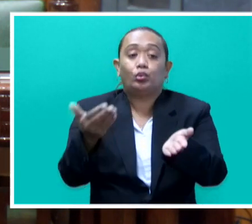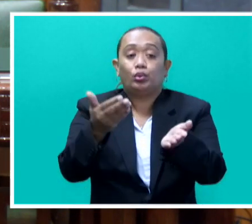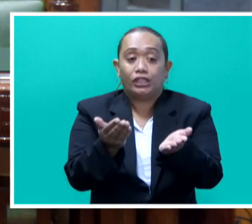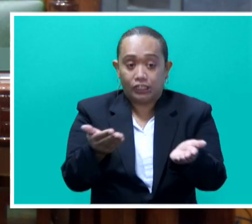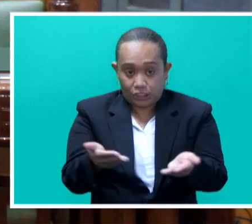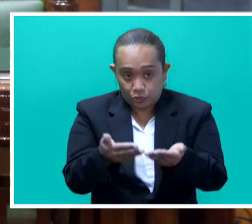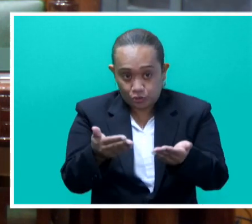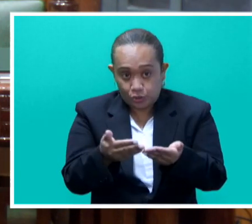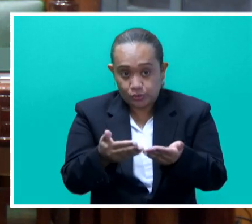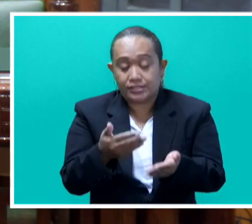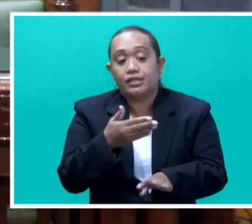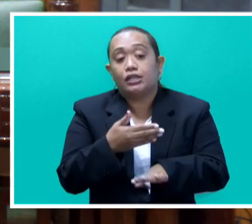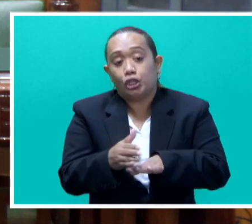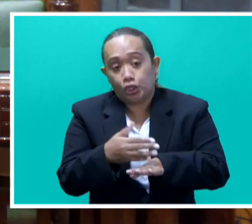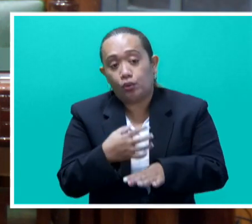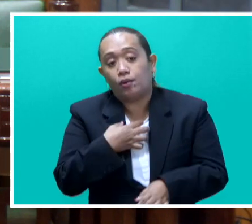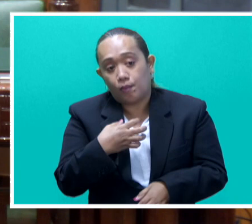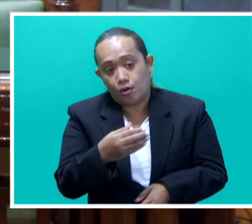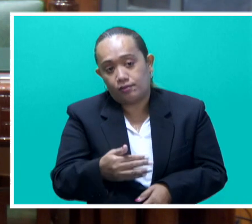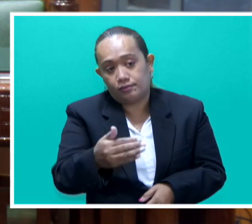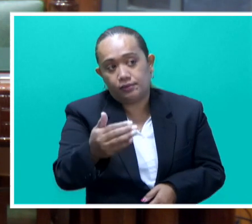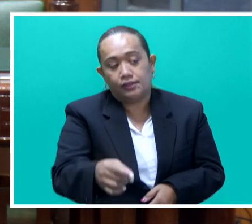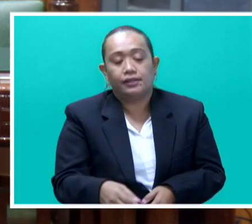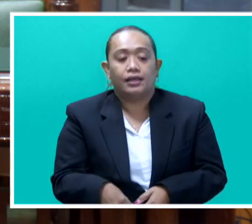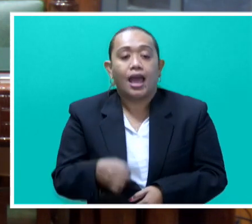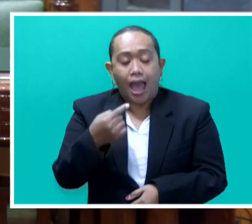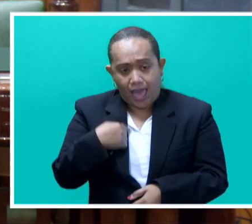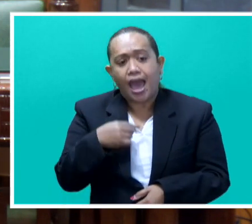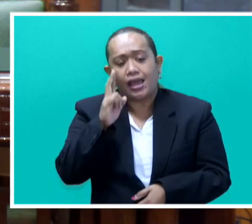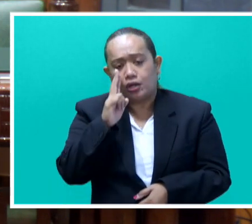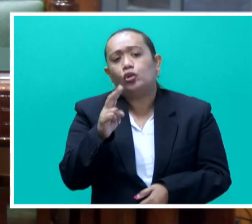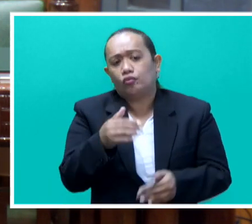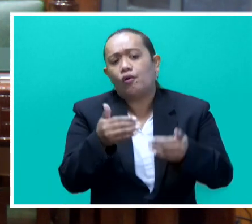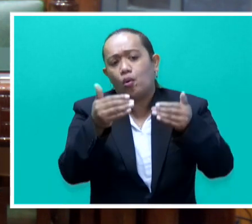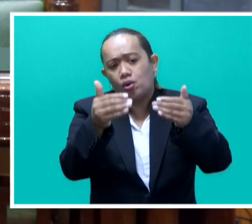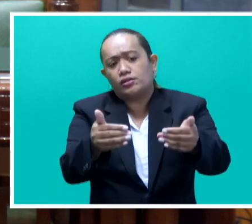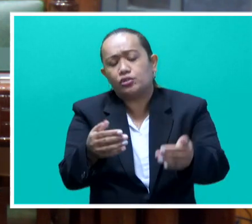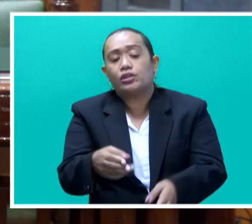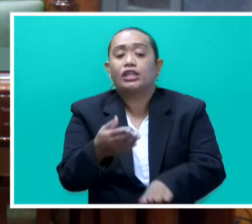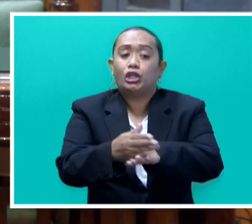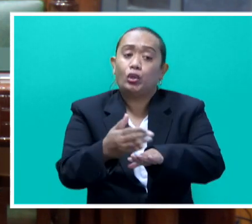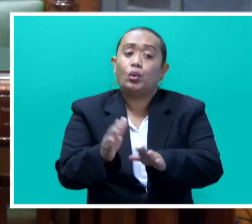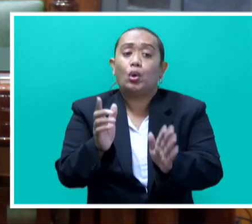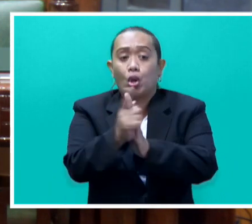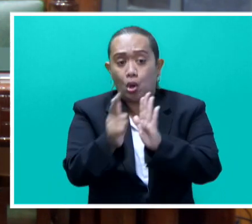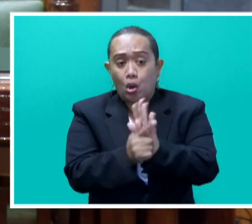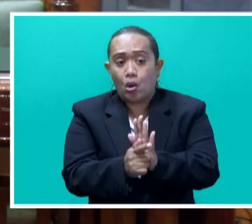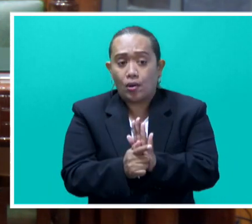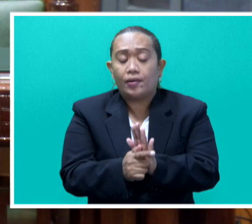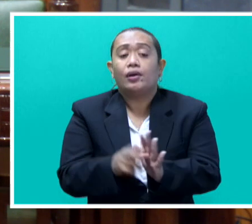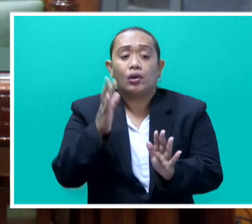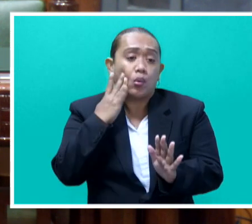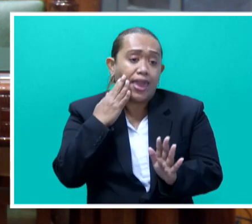But Mr. Speaker, sir, I look forward to the new laws once it gets passed that